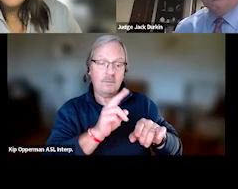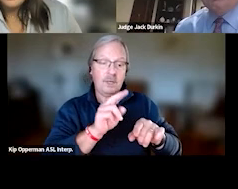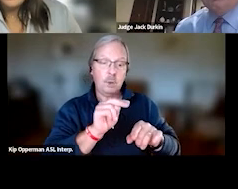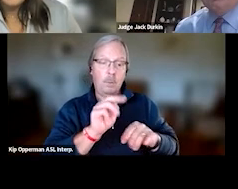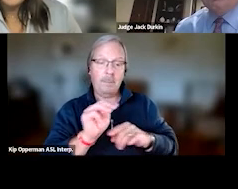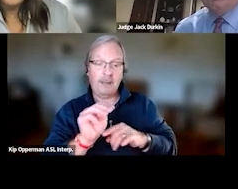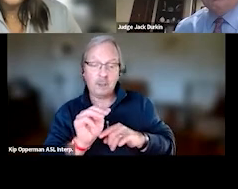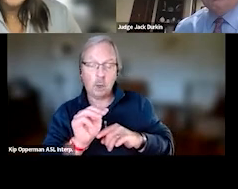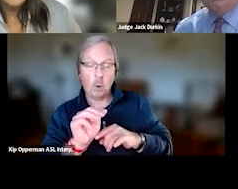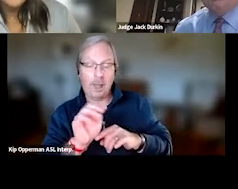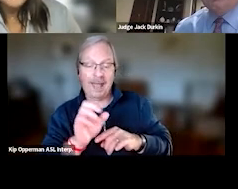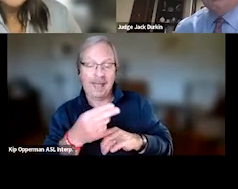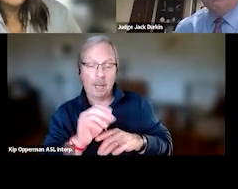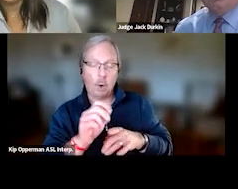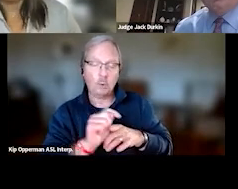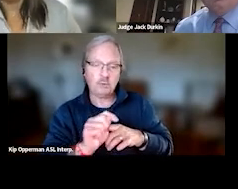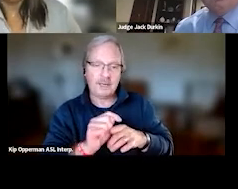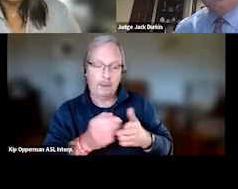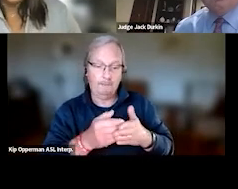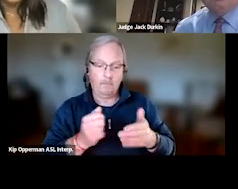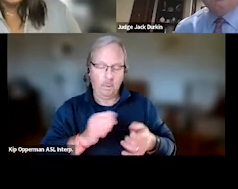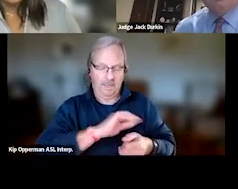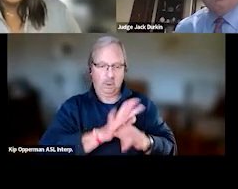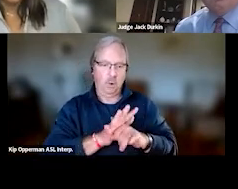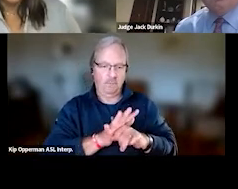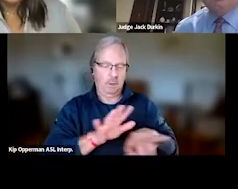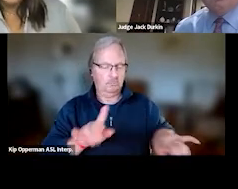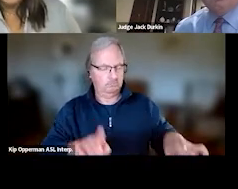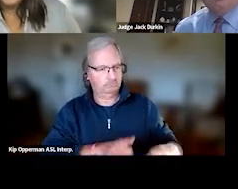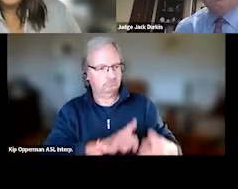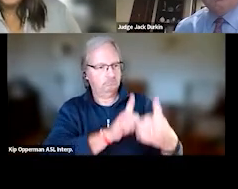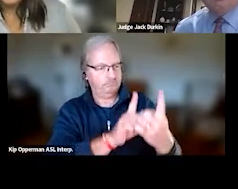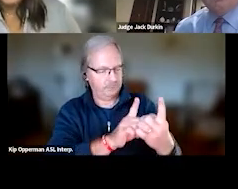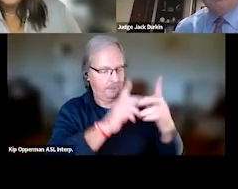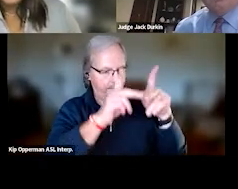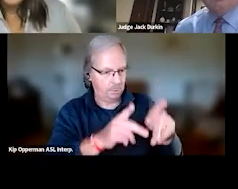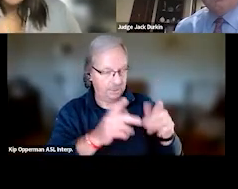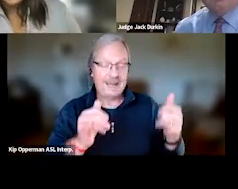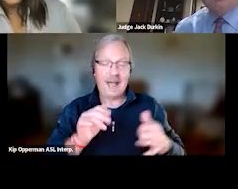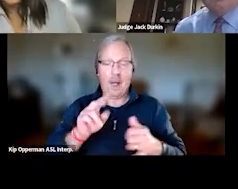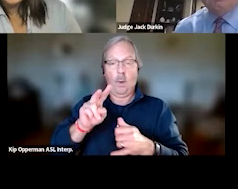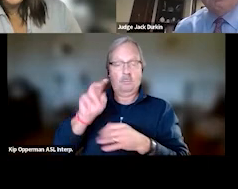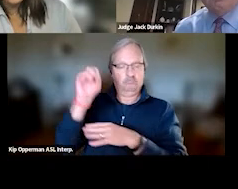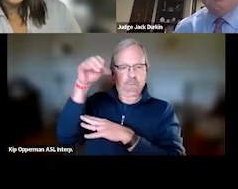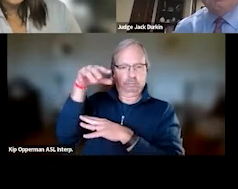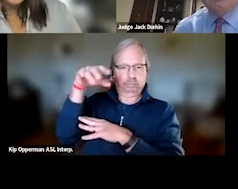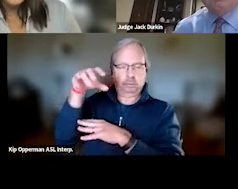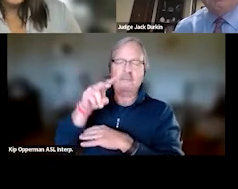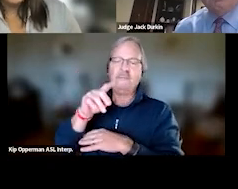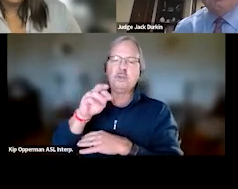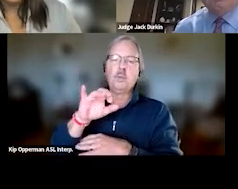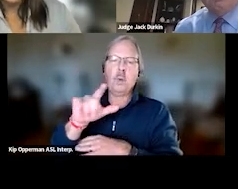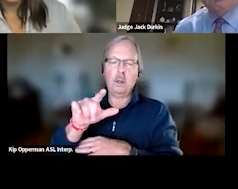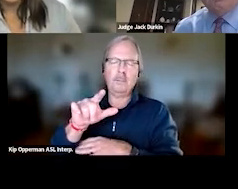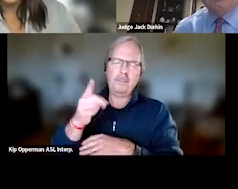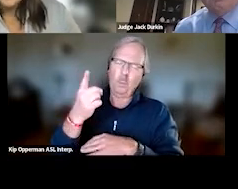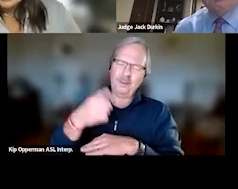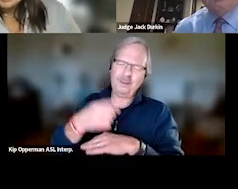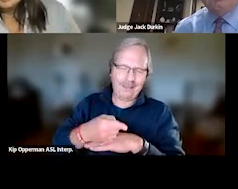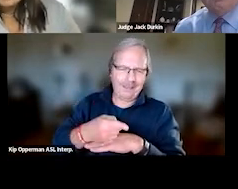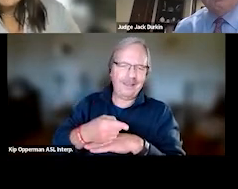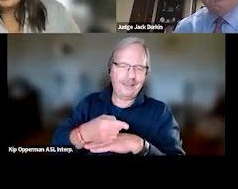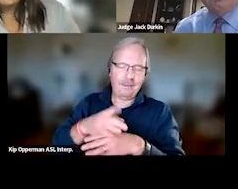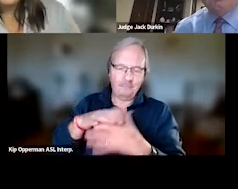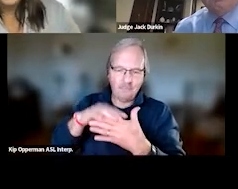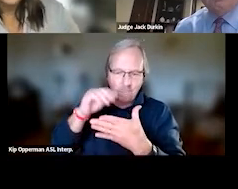training. Pre-COVID, it was in person, and now it's virtual. And a day or so of